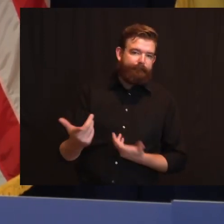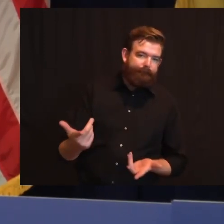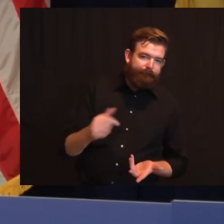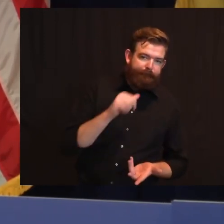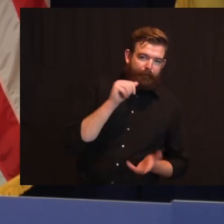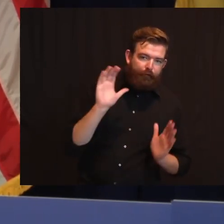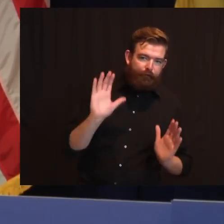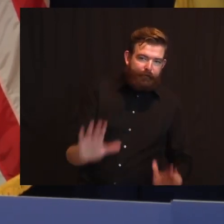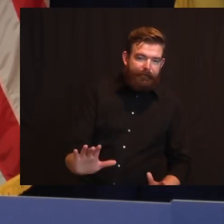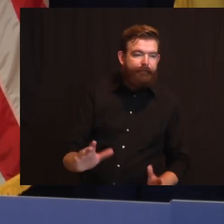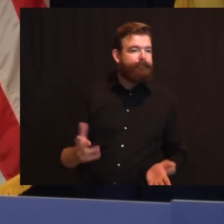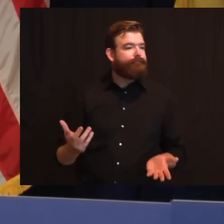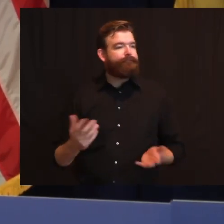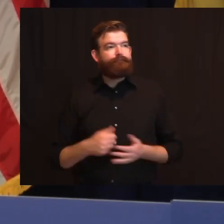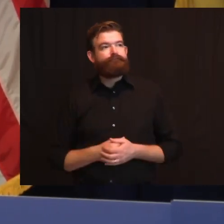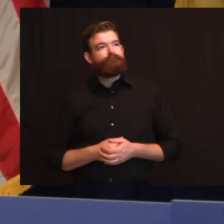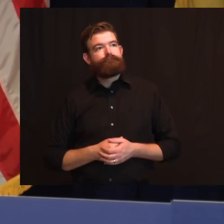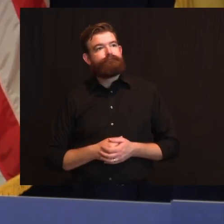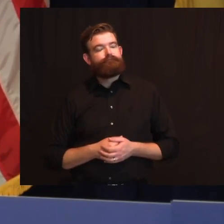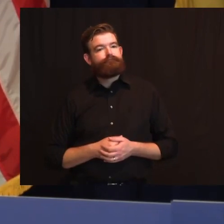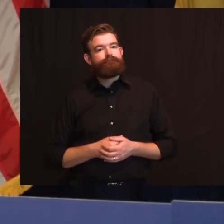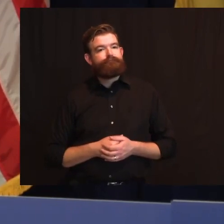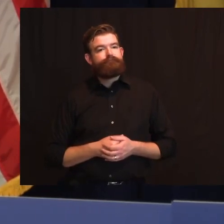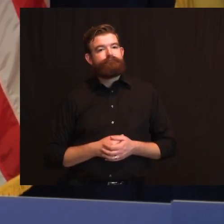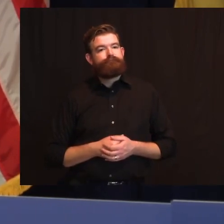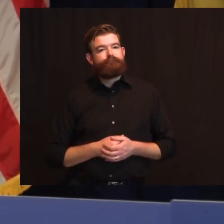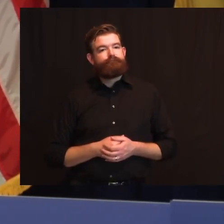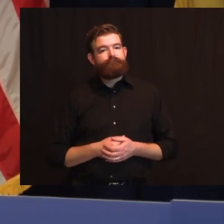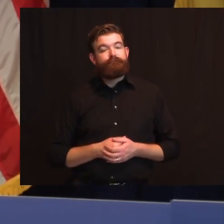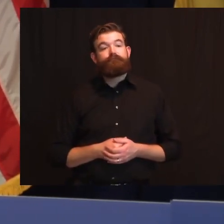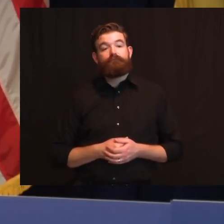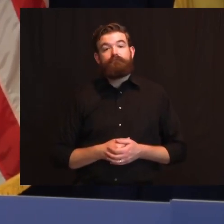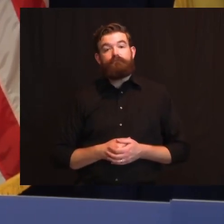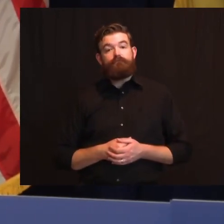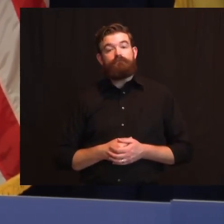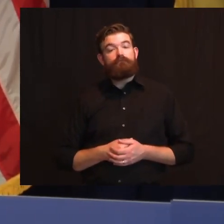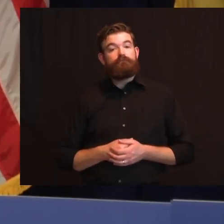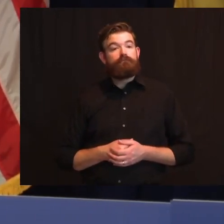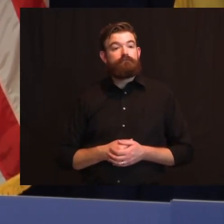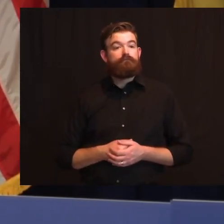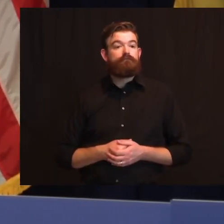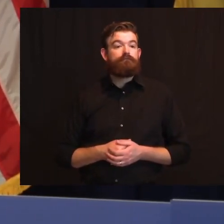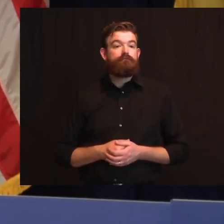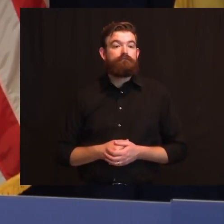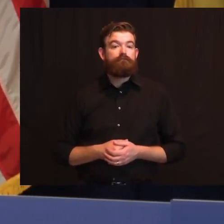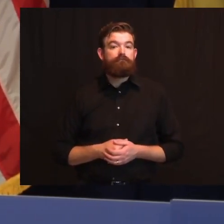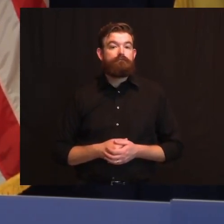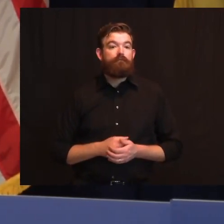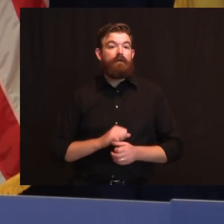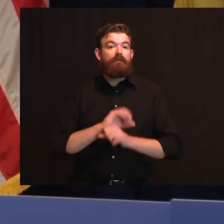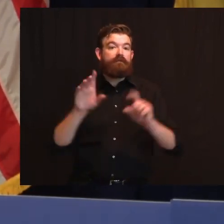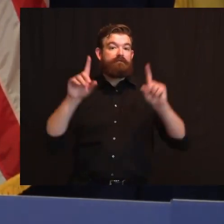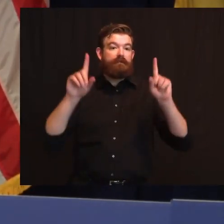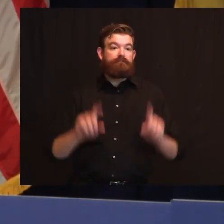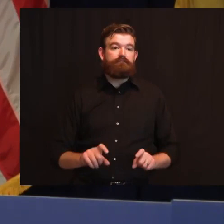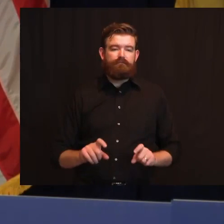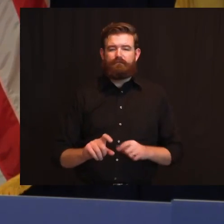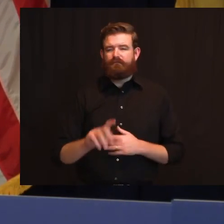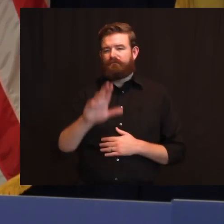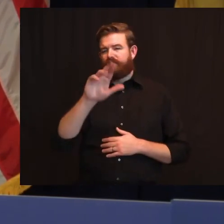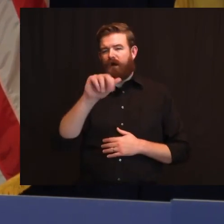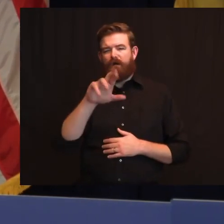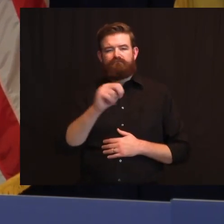are used for COVID, very rarely have the wrong result. It can be a false positive. We think